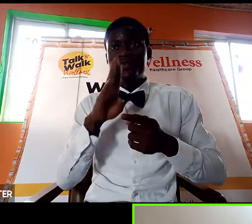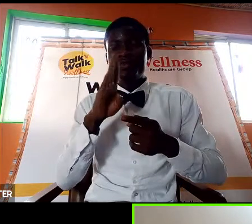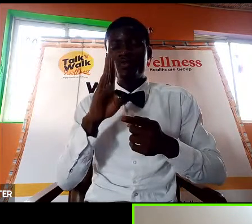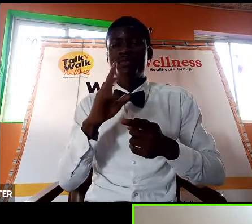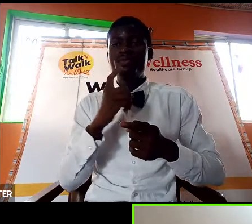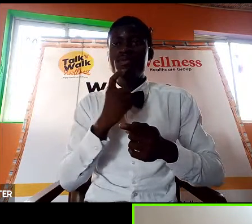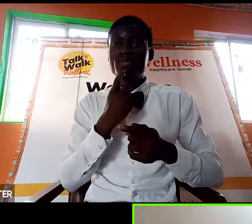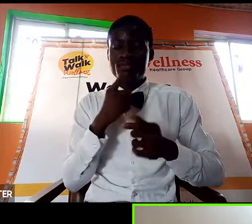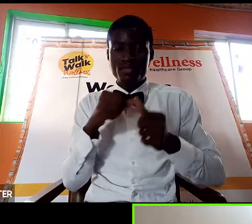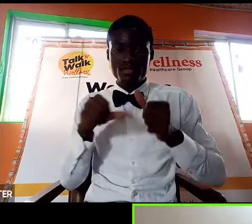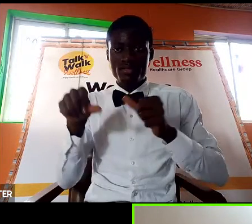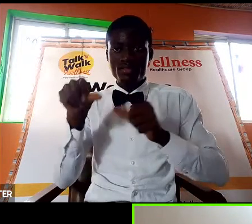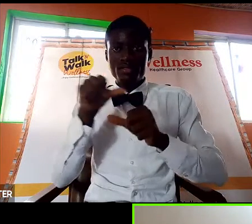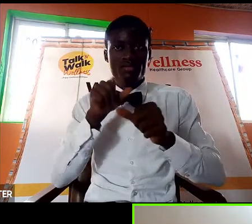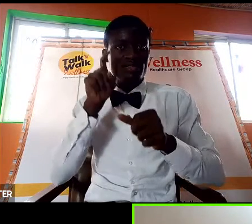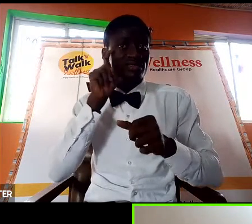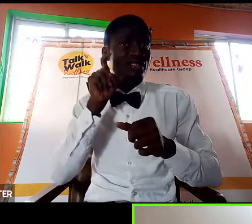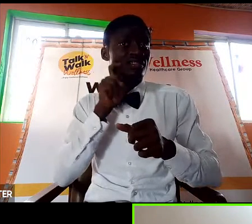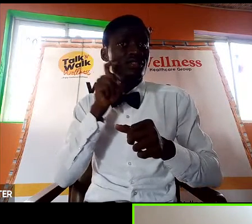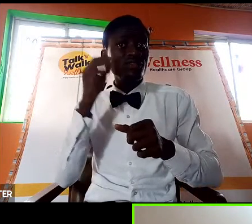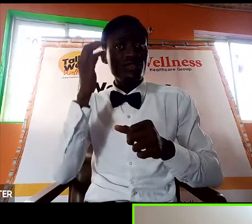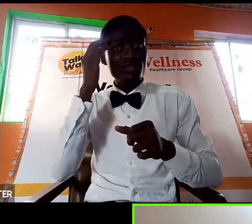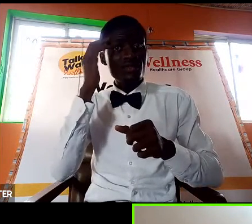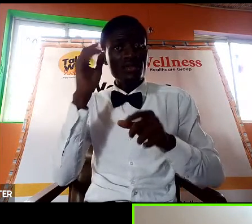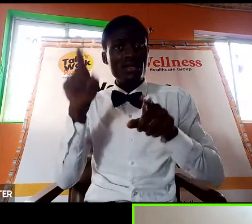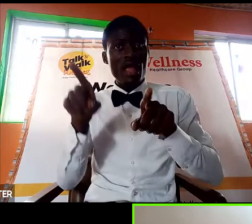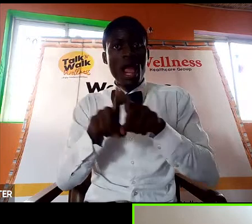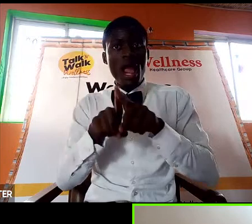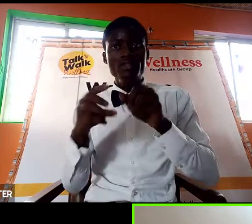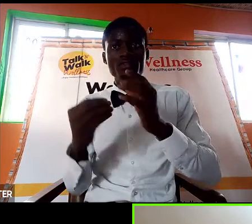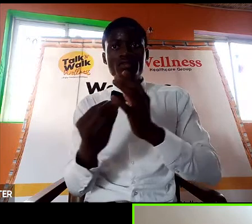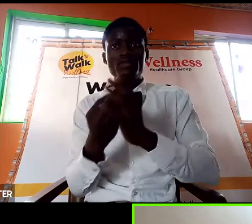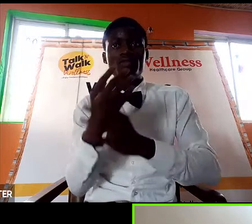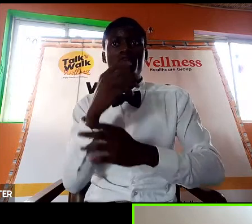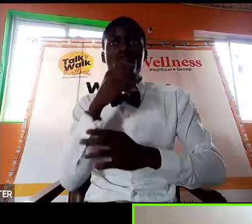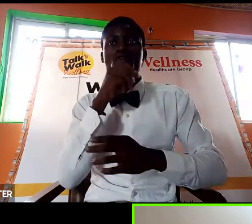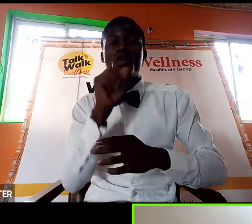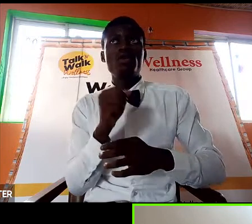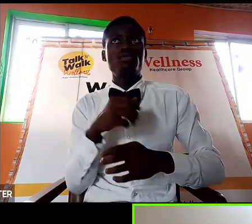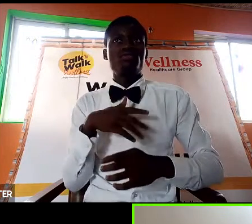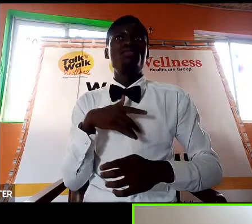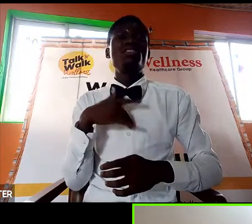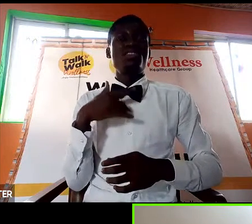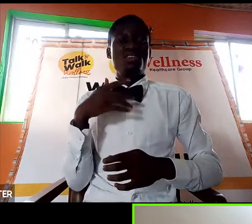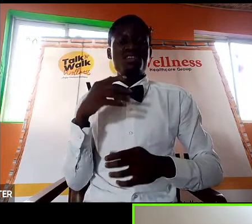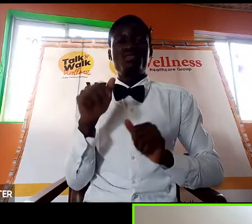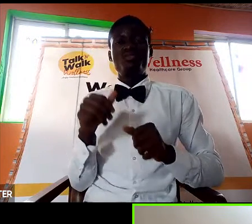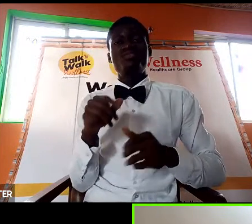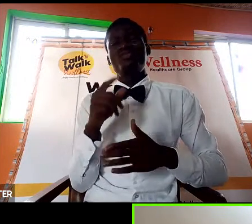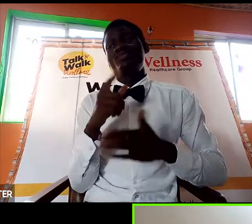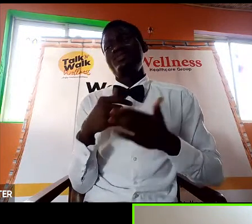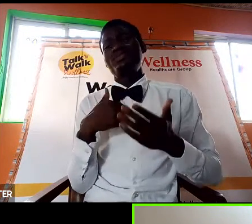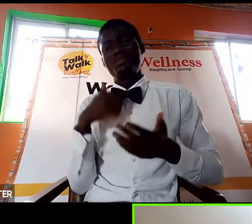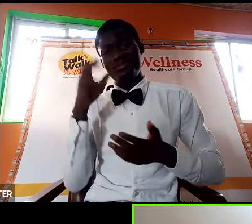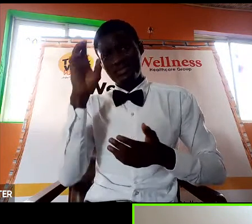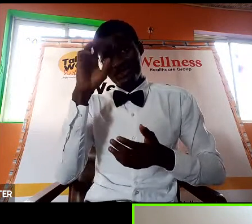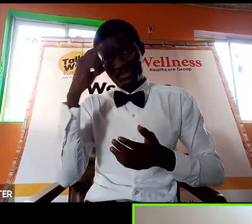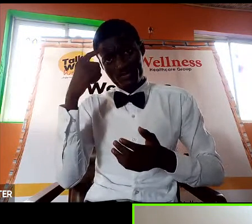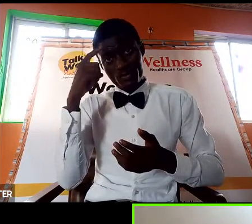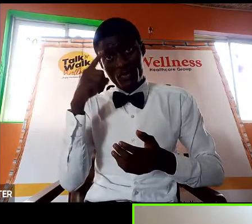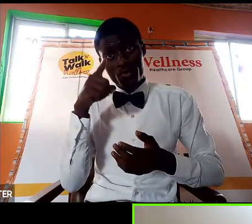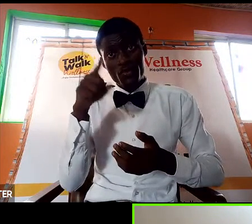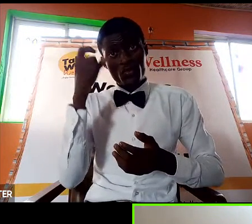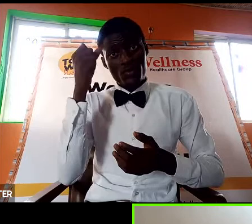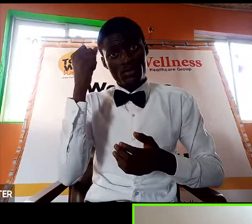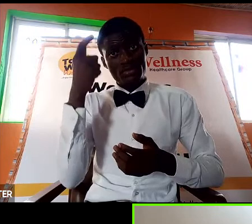as you are growing, there's possibility of you to feel like, what am I even looking for? You understand? But if you understand the benefits, you are deliberate